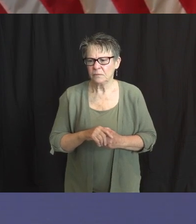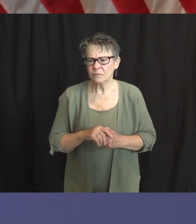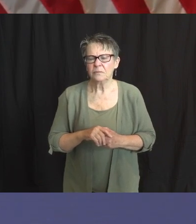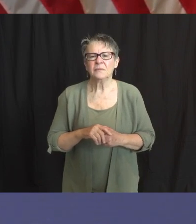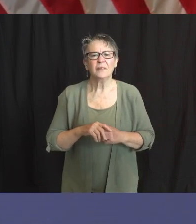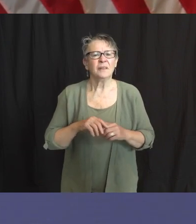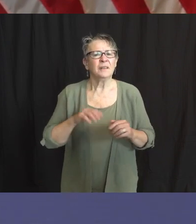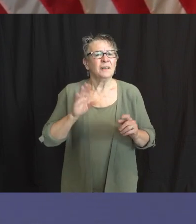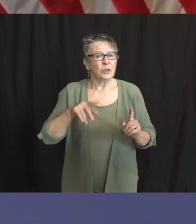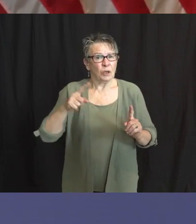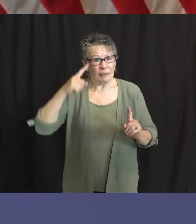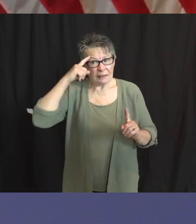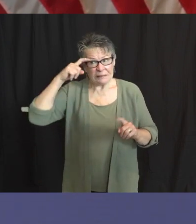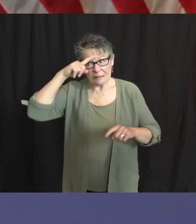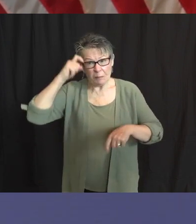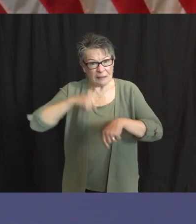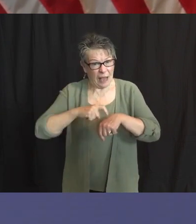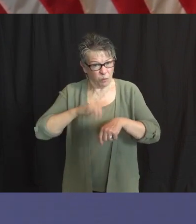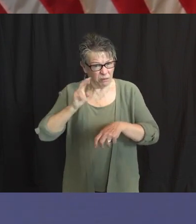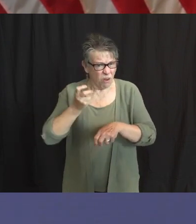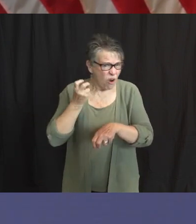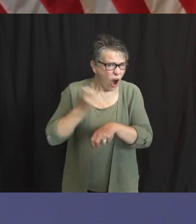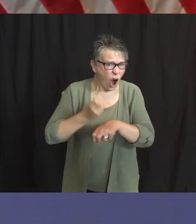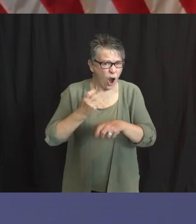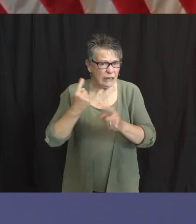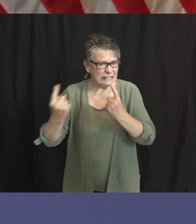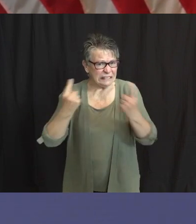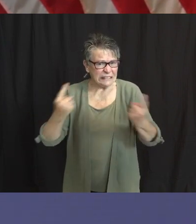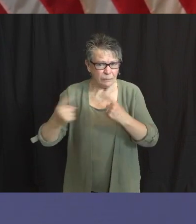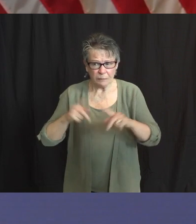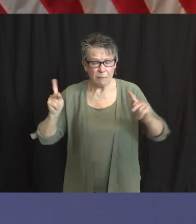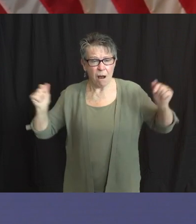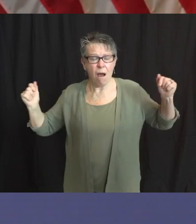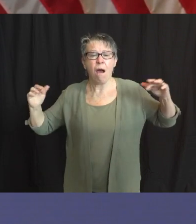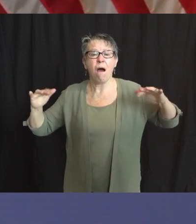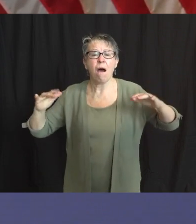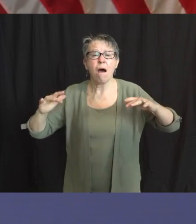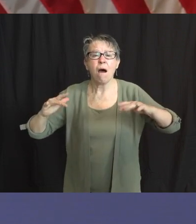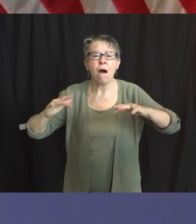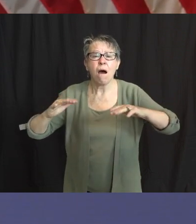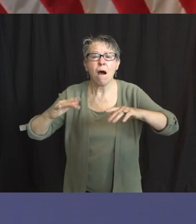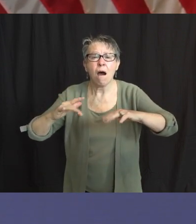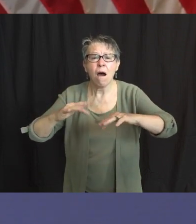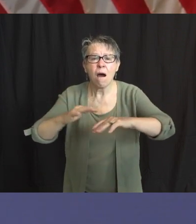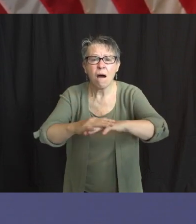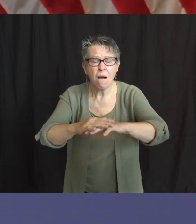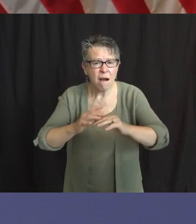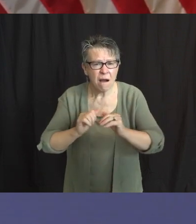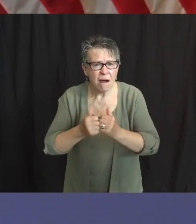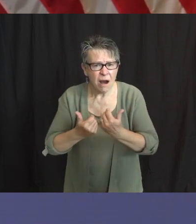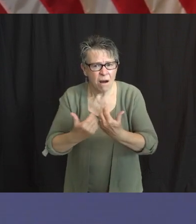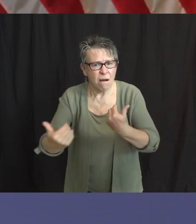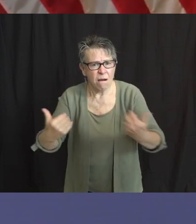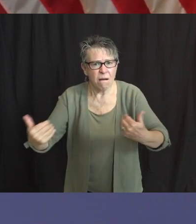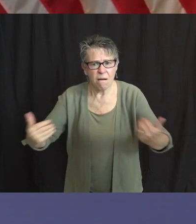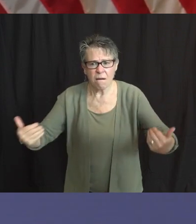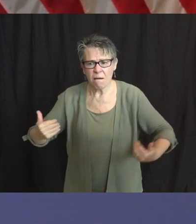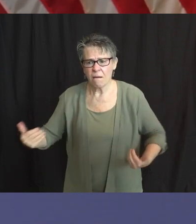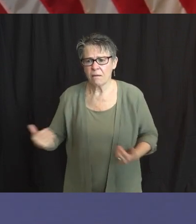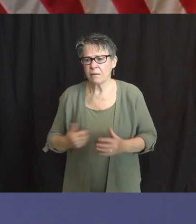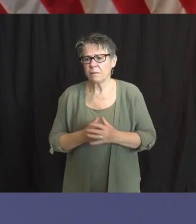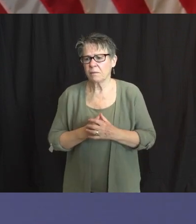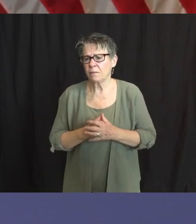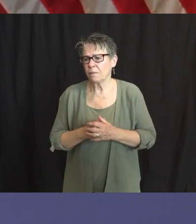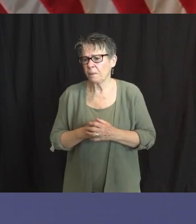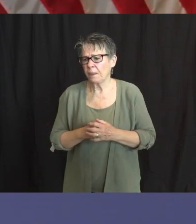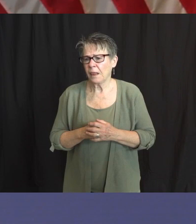group New Jersey Together is calling on you to fire the officials responsible for the delay in action and inaction on releases and testing in New